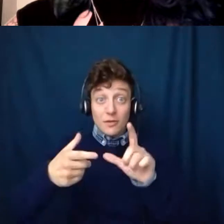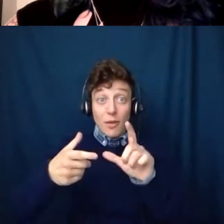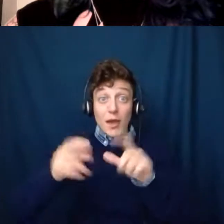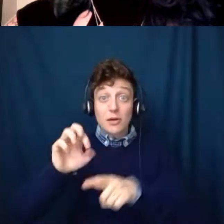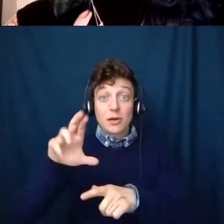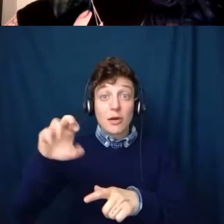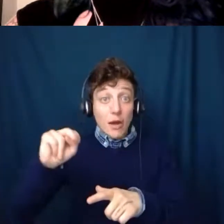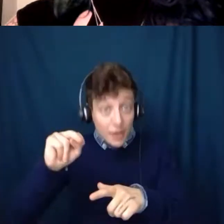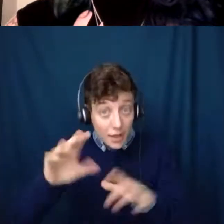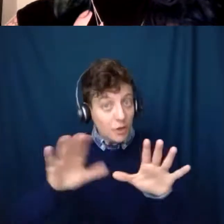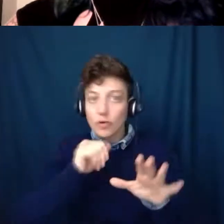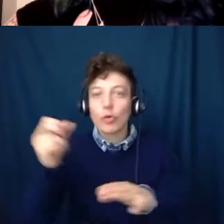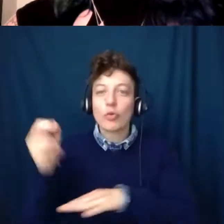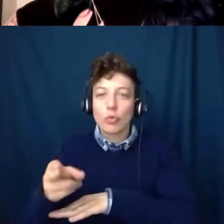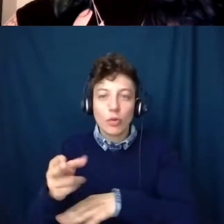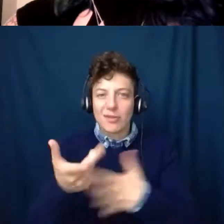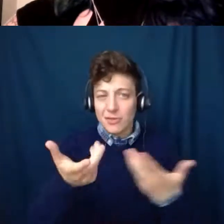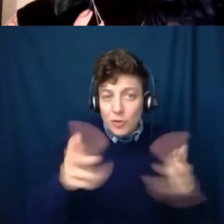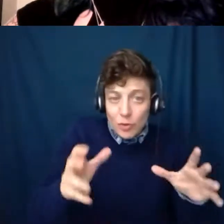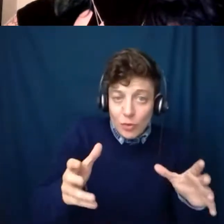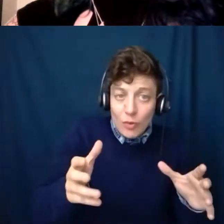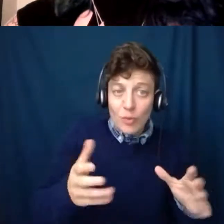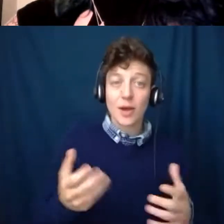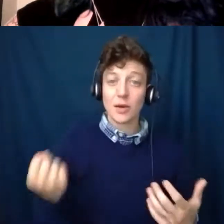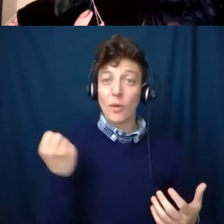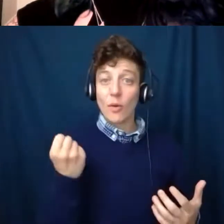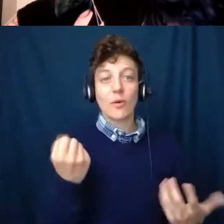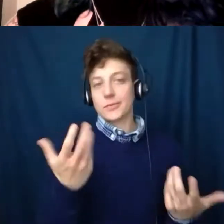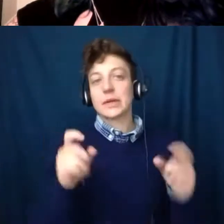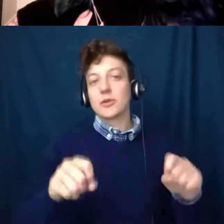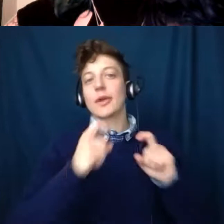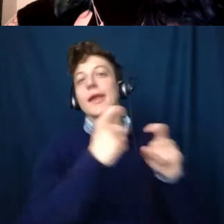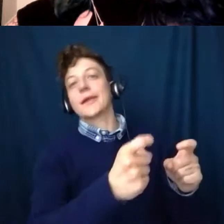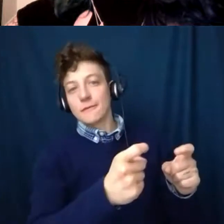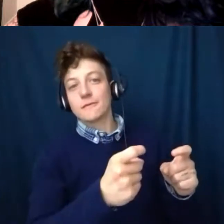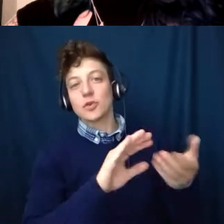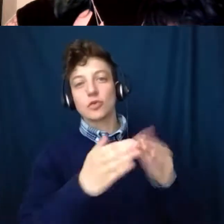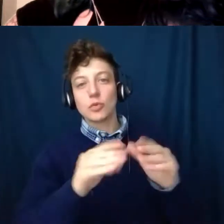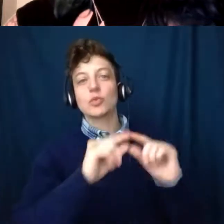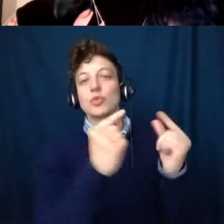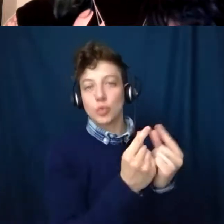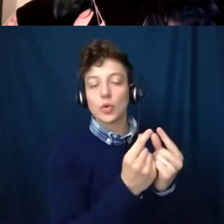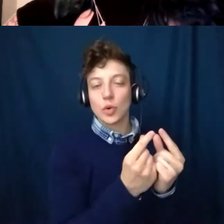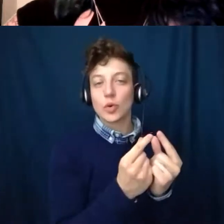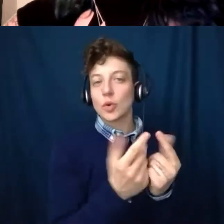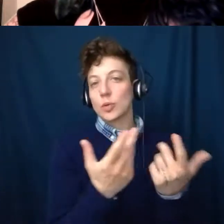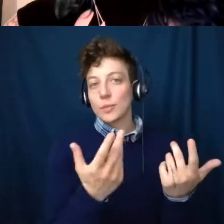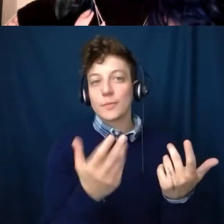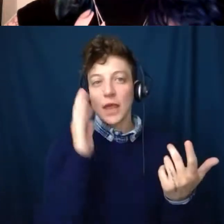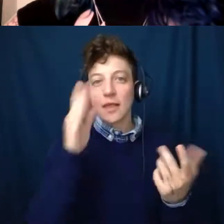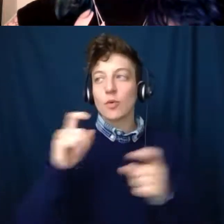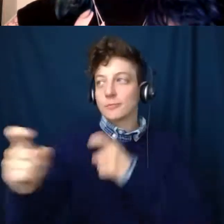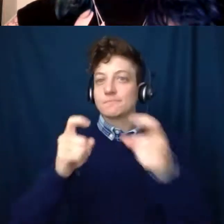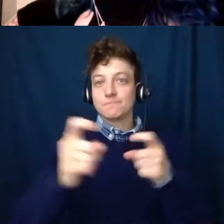give it to like a community group. We like at Soul Collective keep expired Narcan, we'll collect it and, distribute it